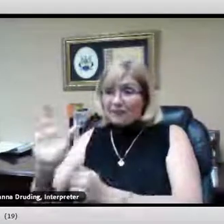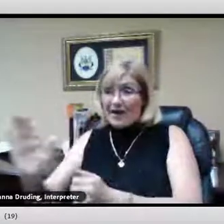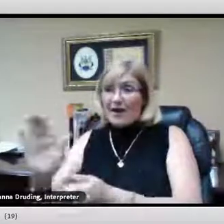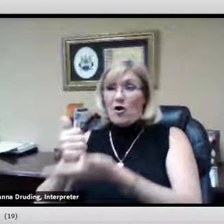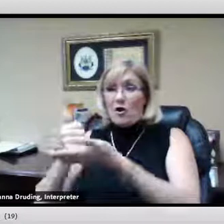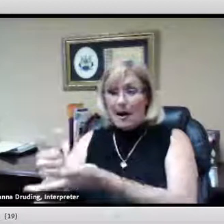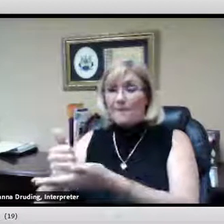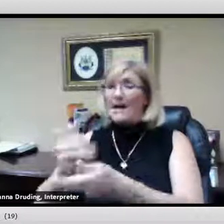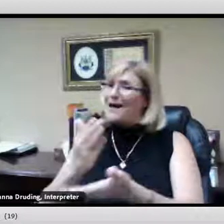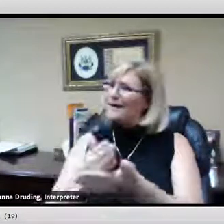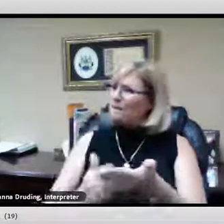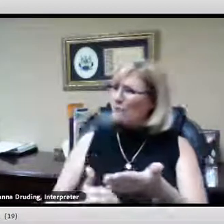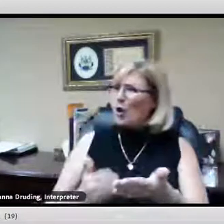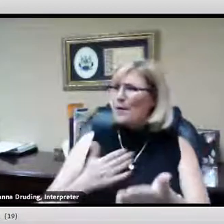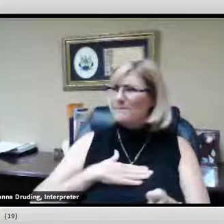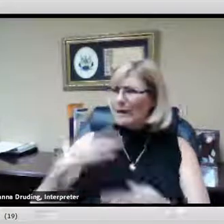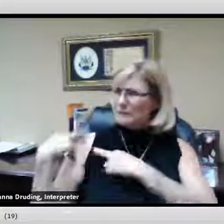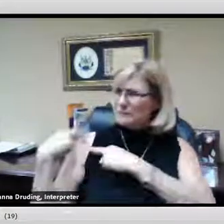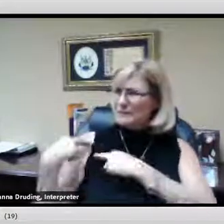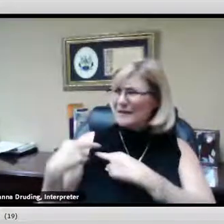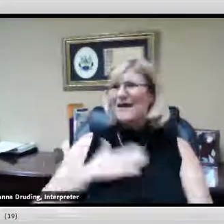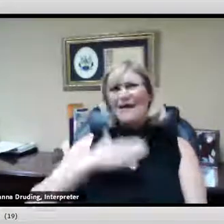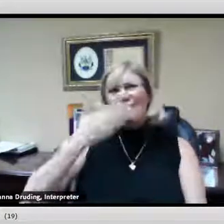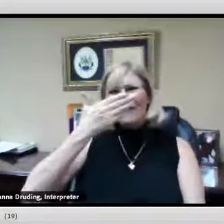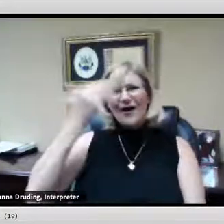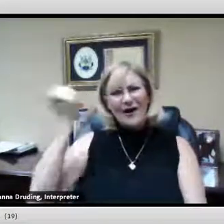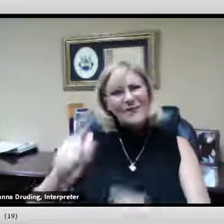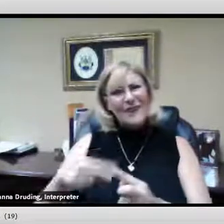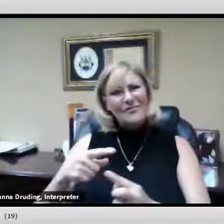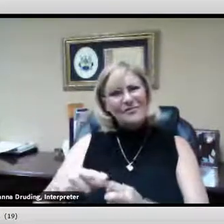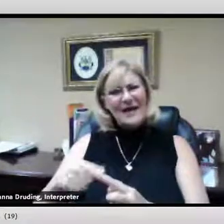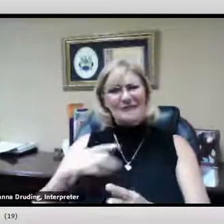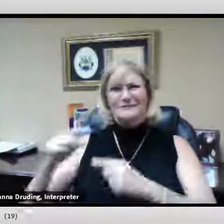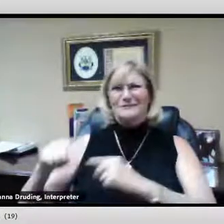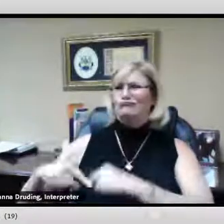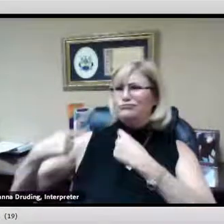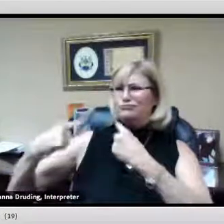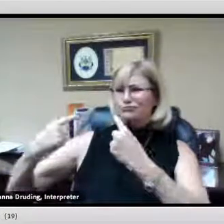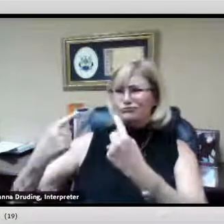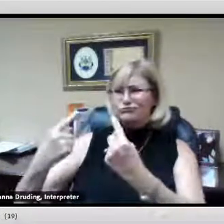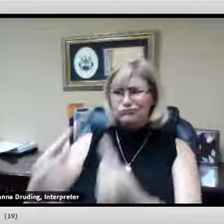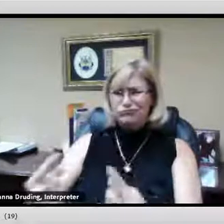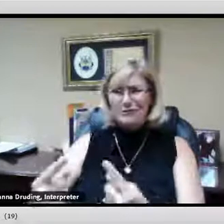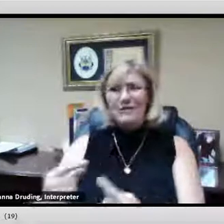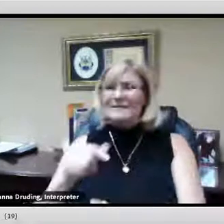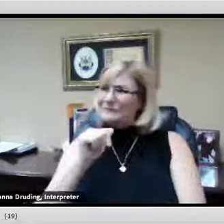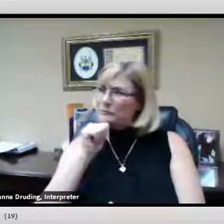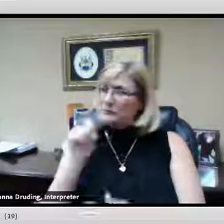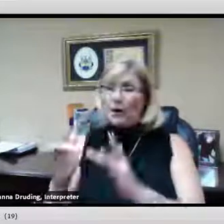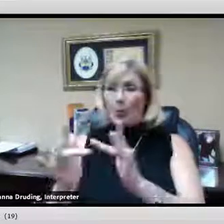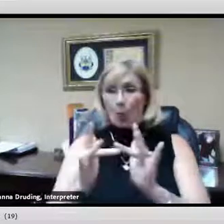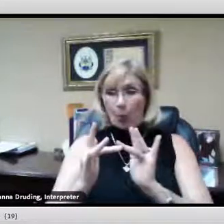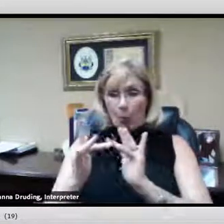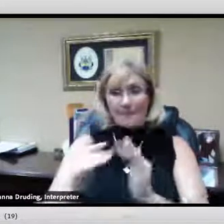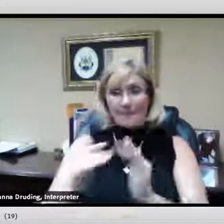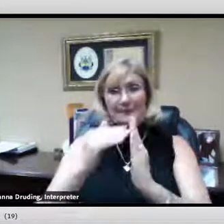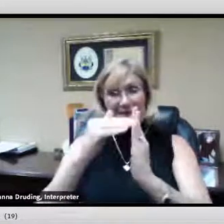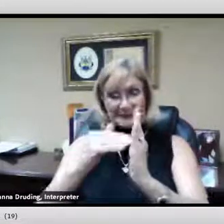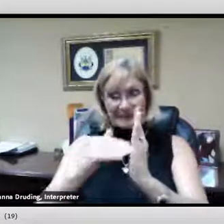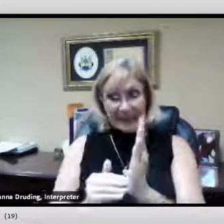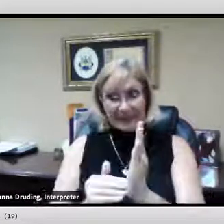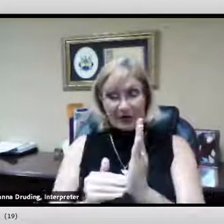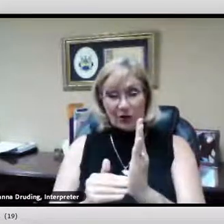of my responsibility, and I'd forgotten about it. It's been so long since we have not relied on web-based